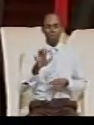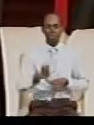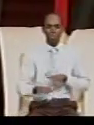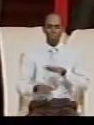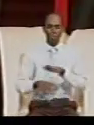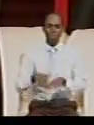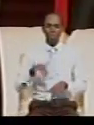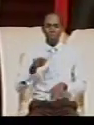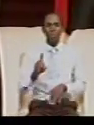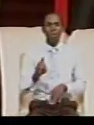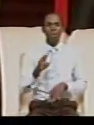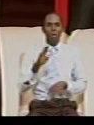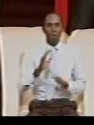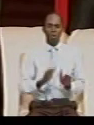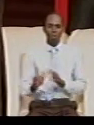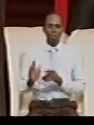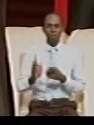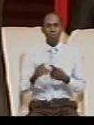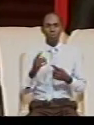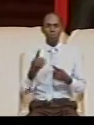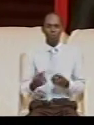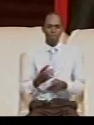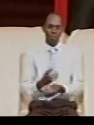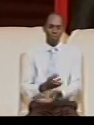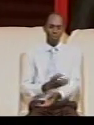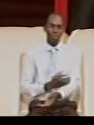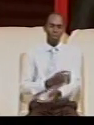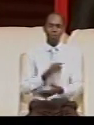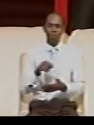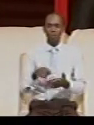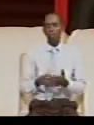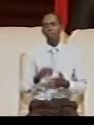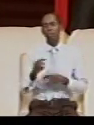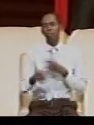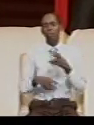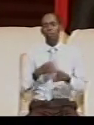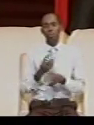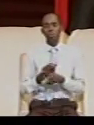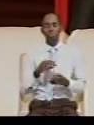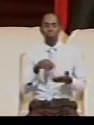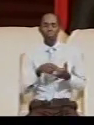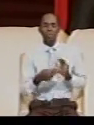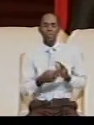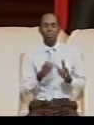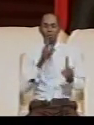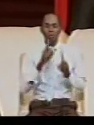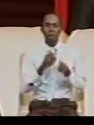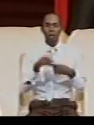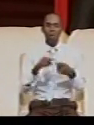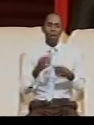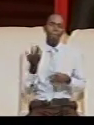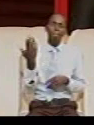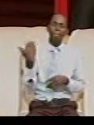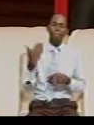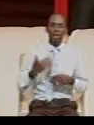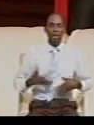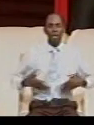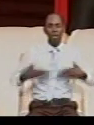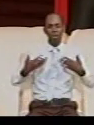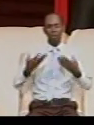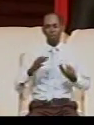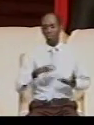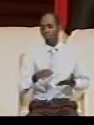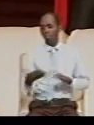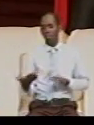according to the course of this world. It's talking about a past life of deadness, a past